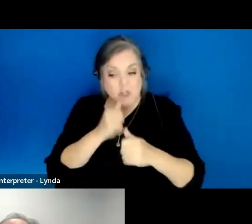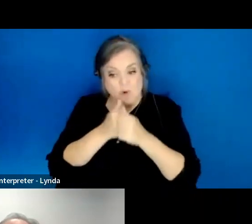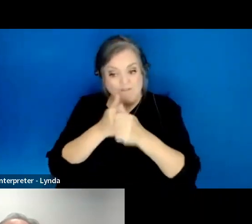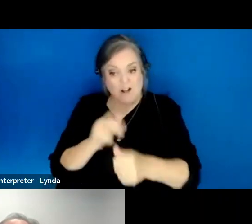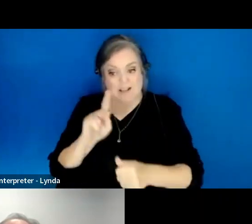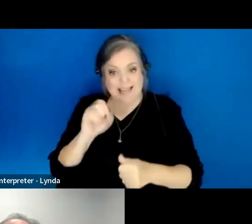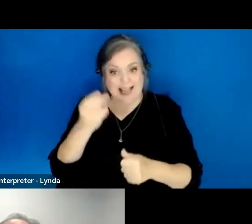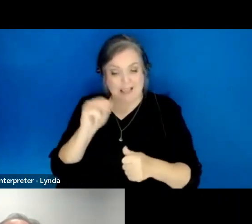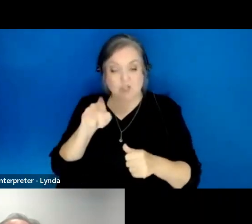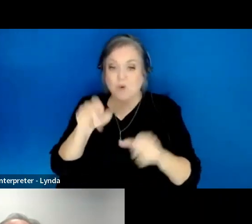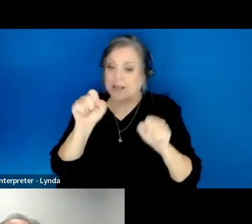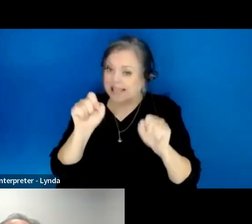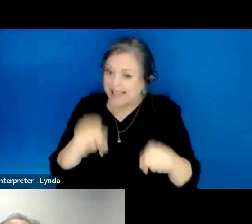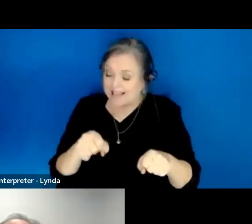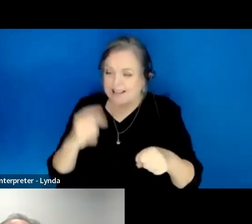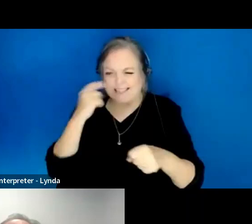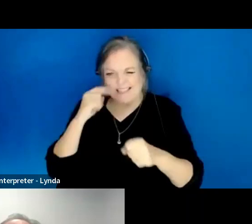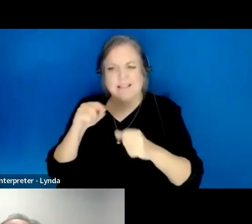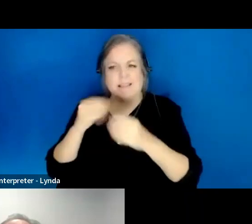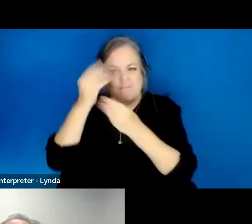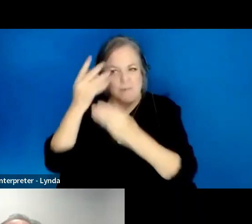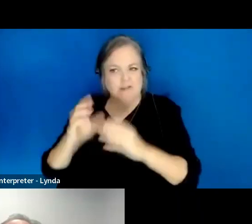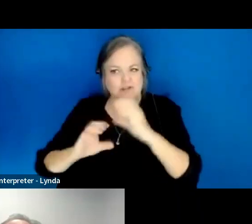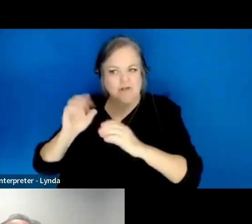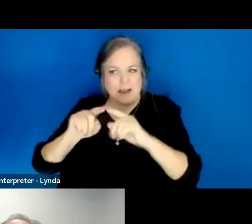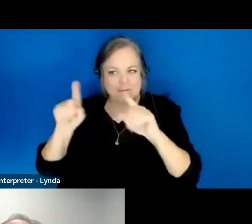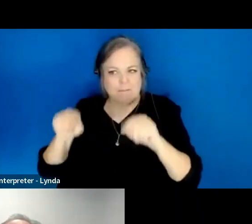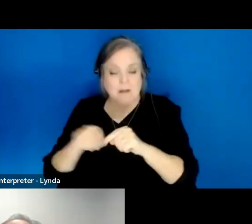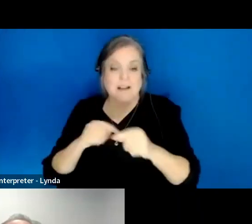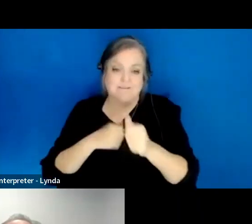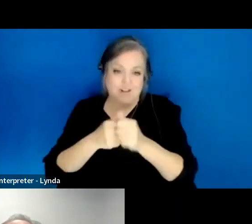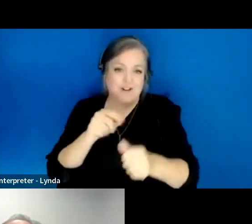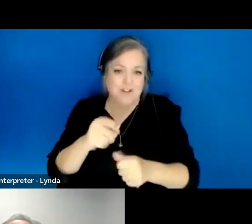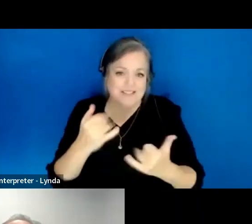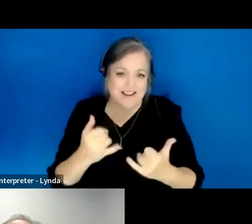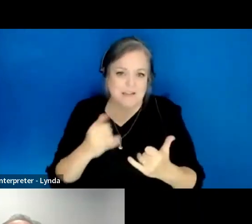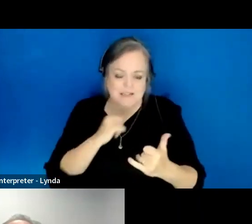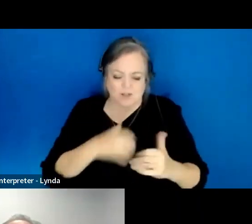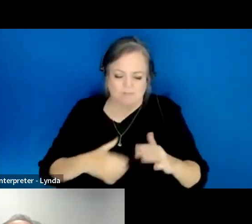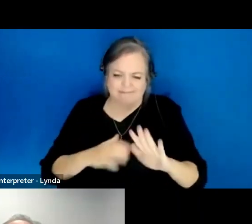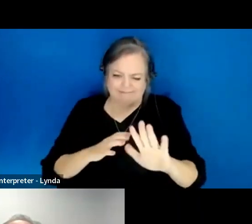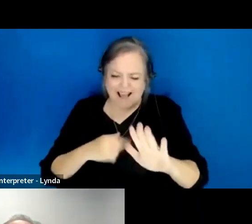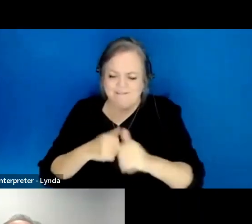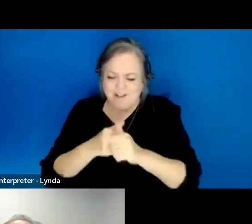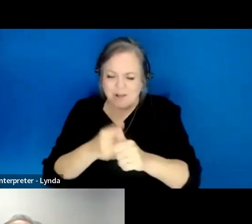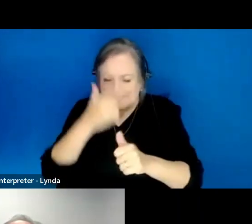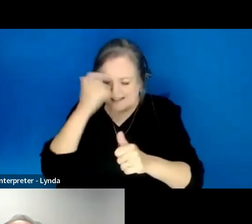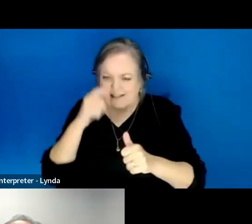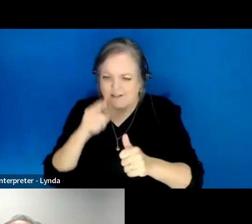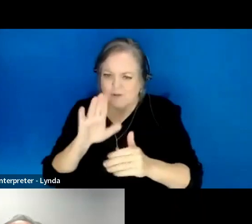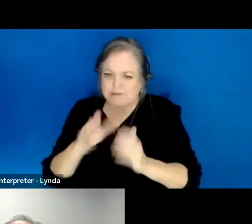you can. I think there's stuff in the chat box. I'm following you now. And just don't get creeped out by that. I'm following you because of your